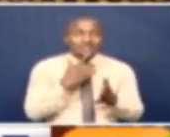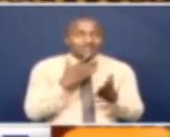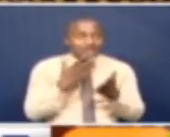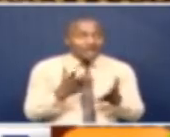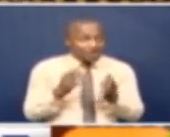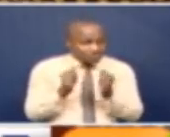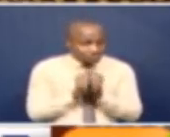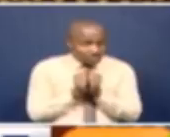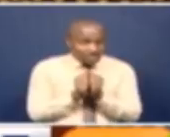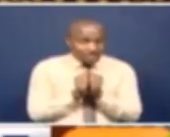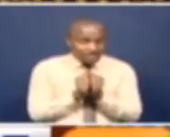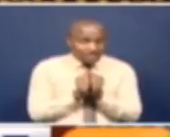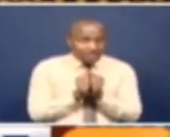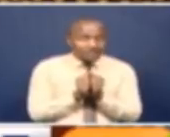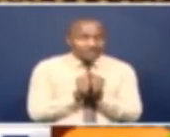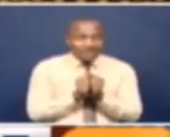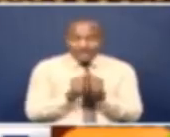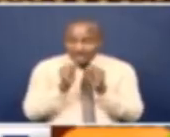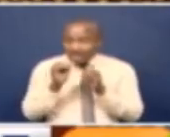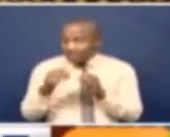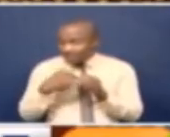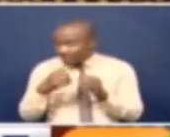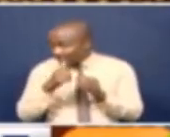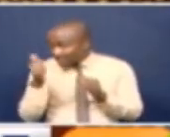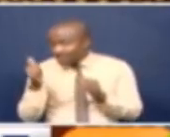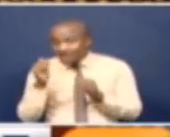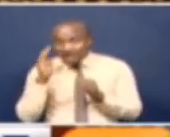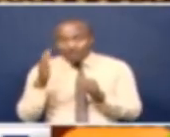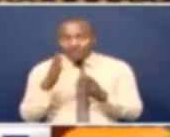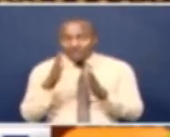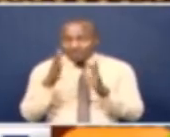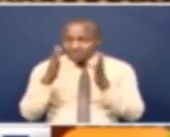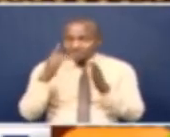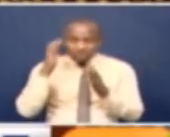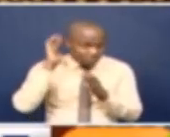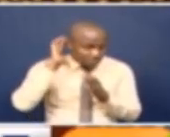pamoja. That is the one. If there is another one, I will appreciate to hear it.